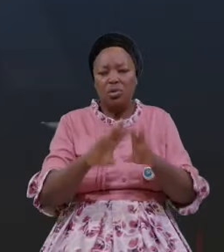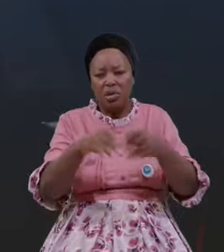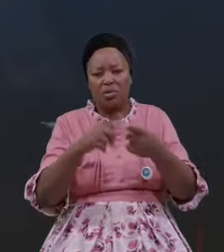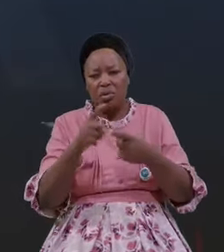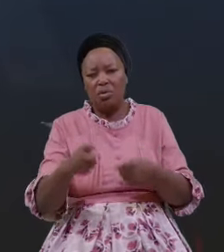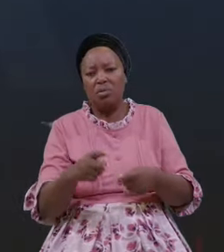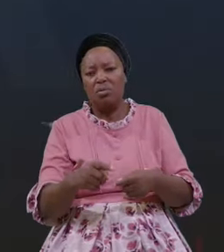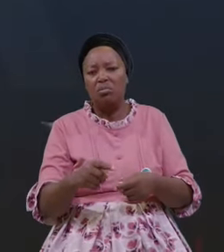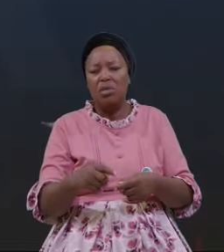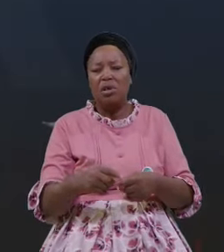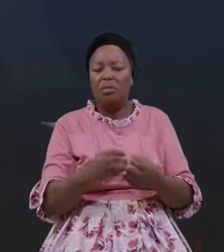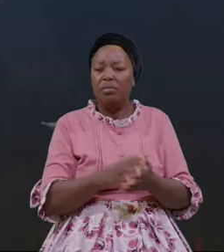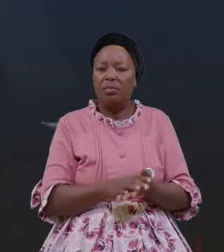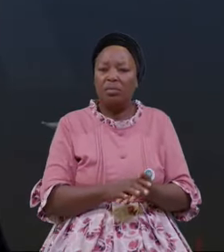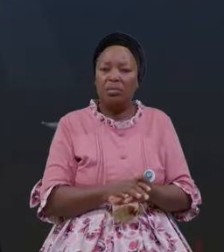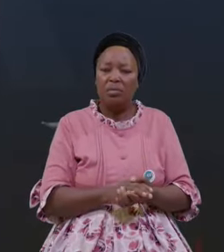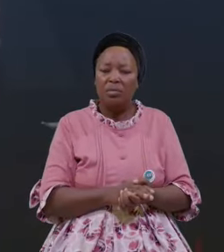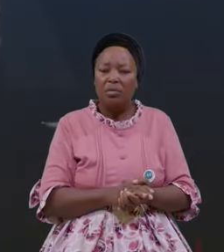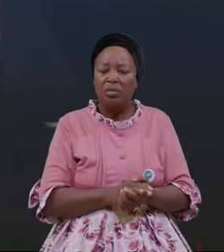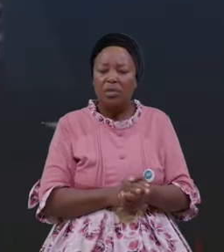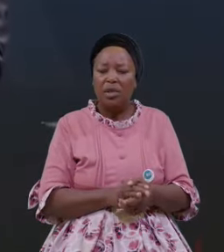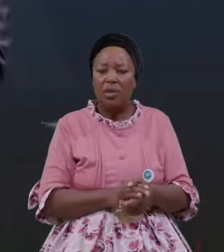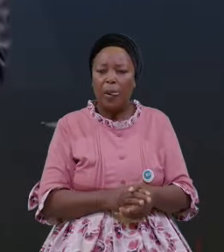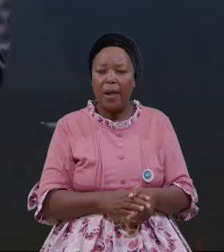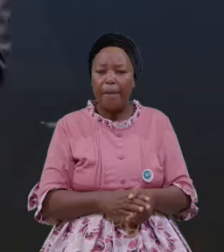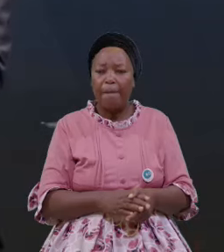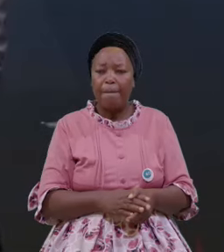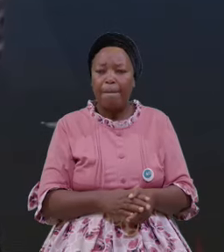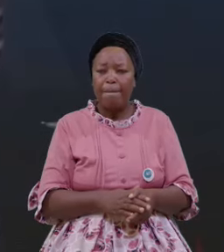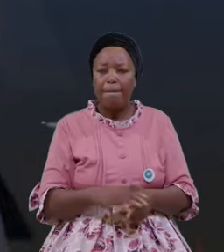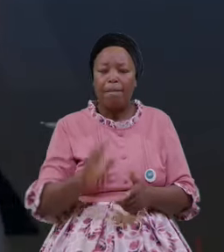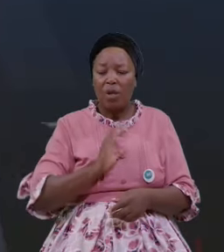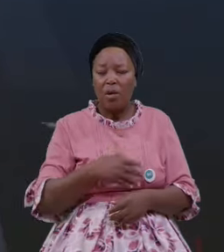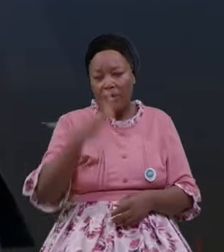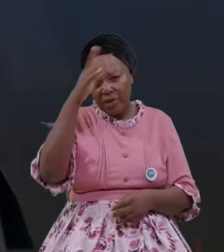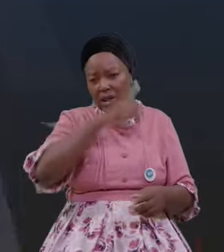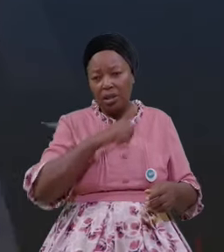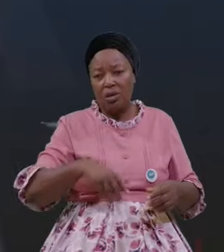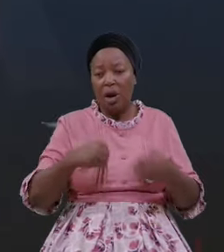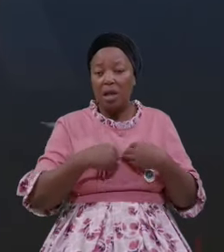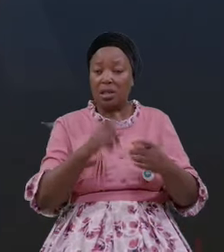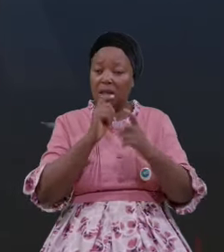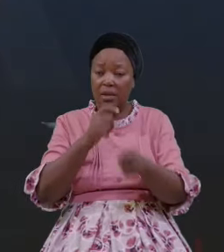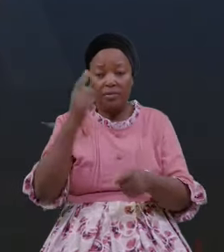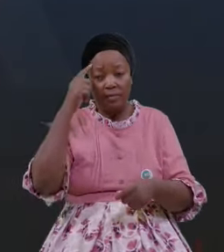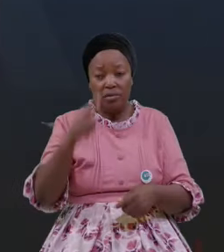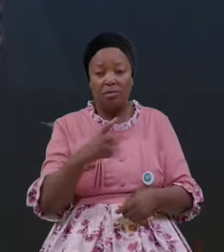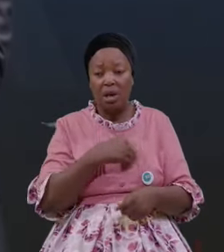your church, for the banquet, for the baptism, for the exams. There'll be exams after the